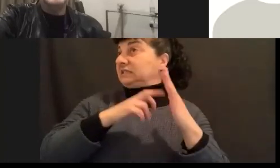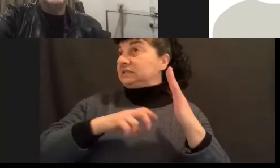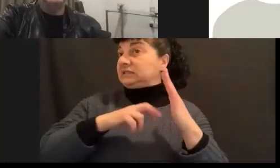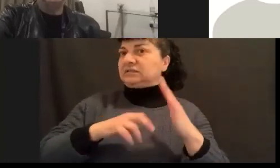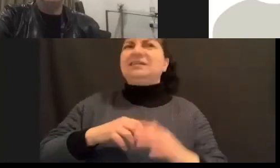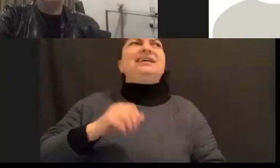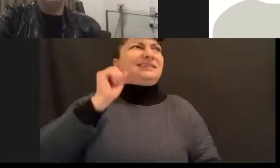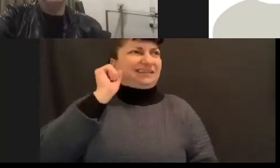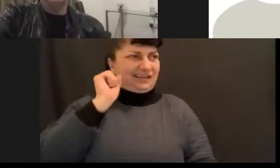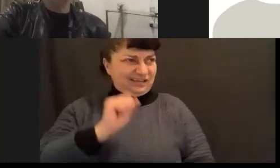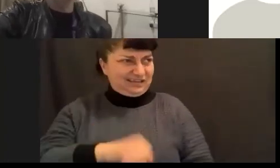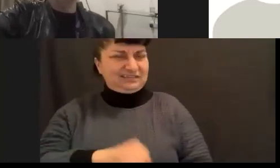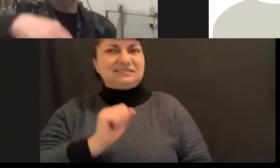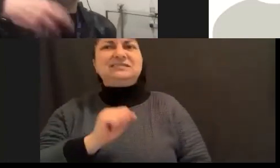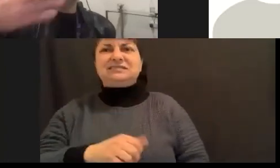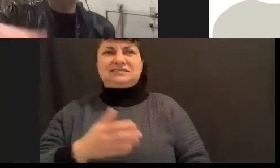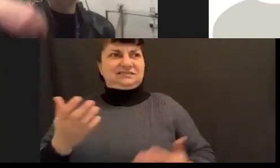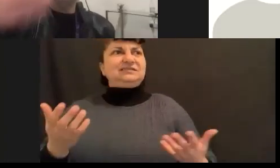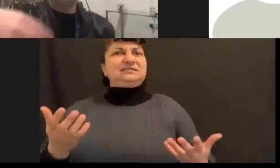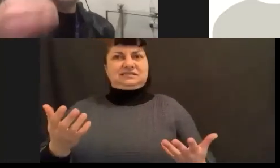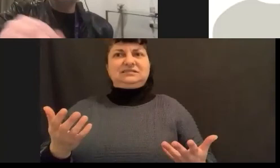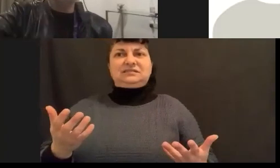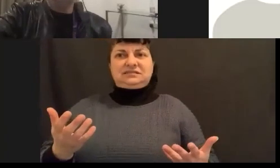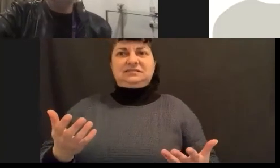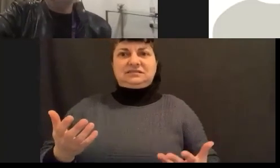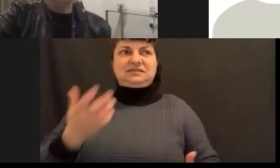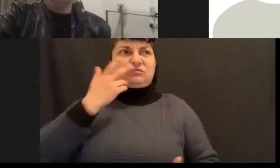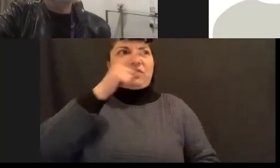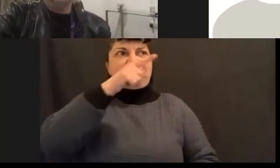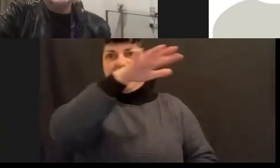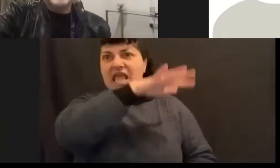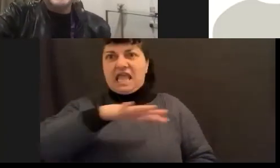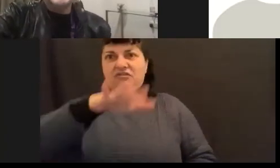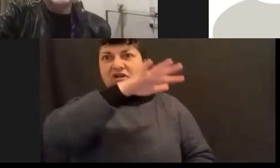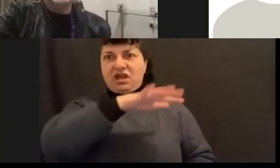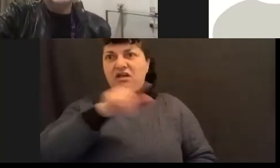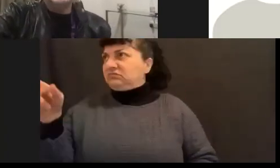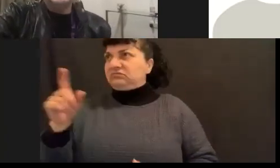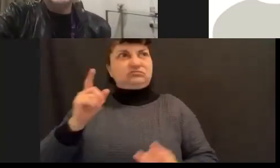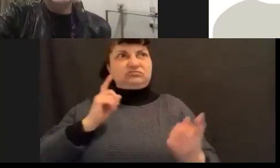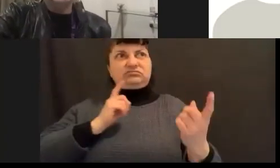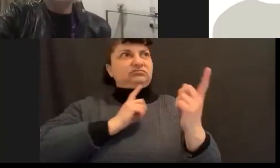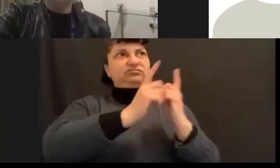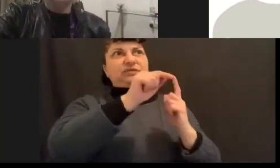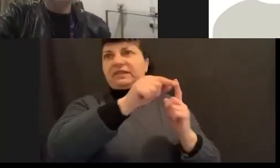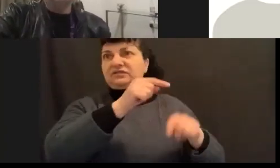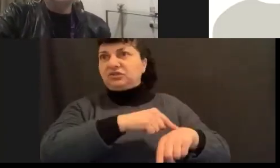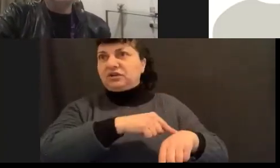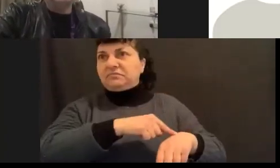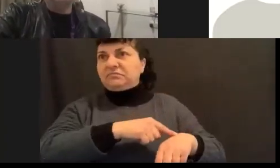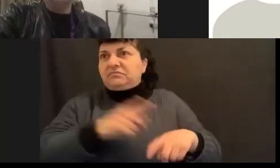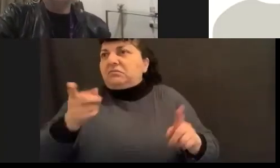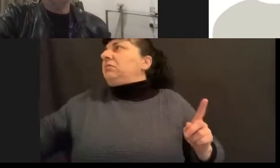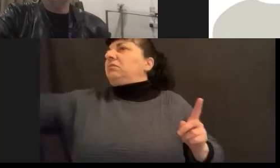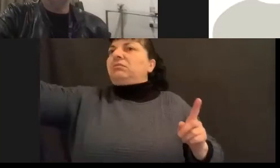Yes, if you didn't come near the case, then you're just a citizen. However, you